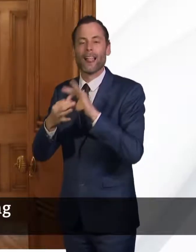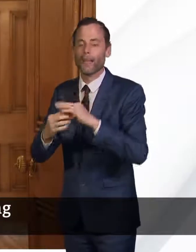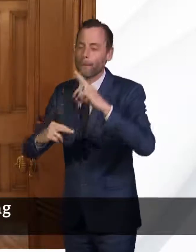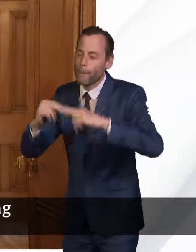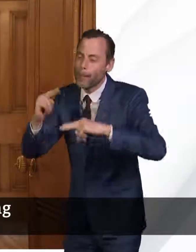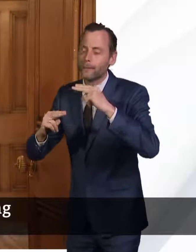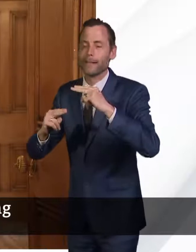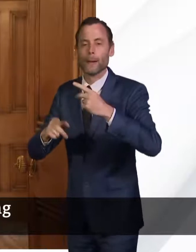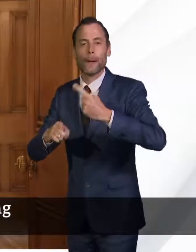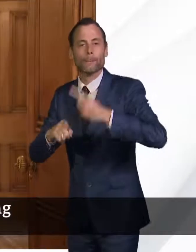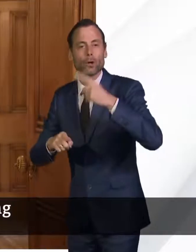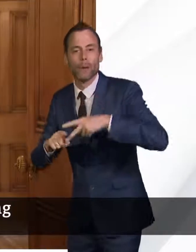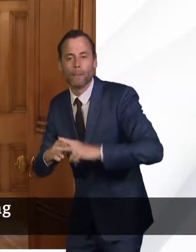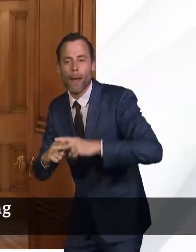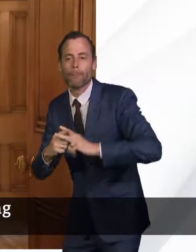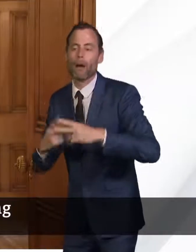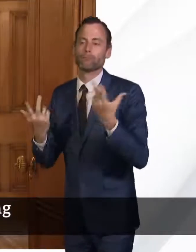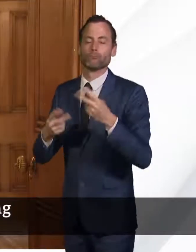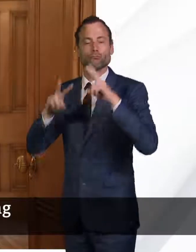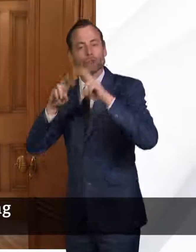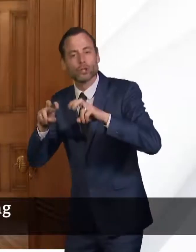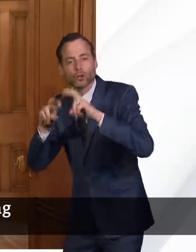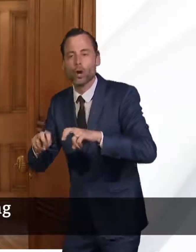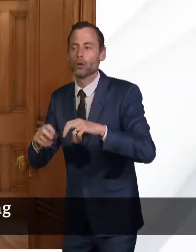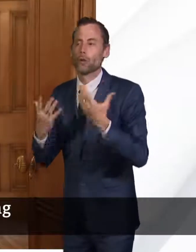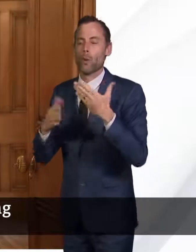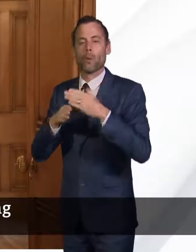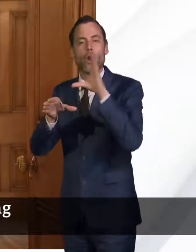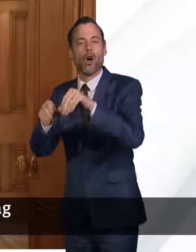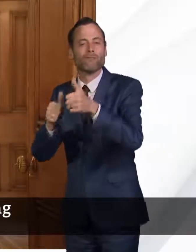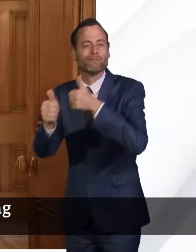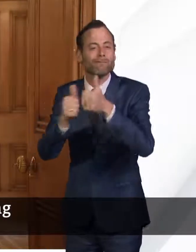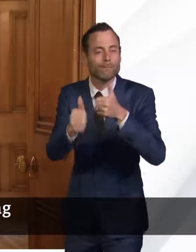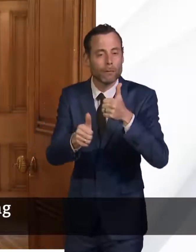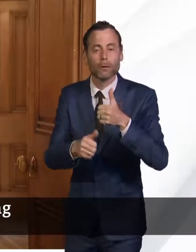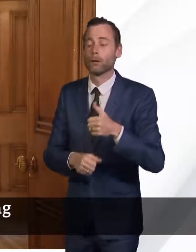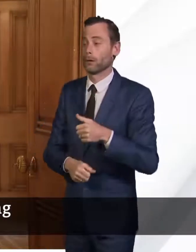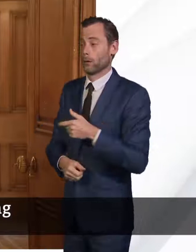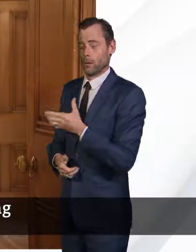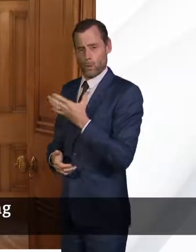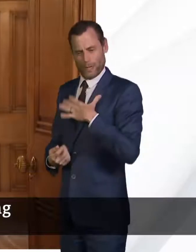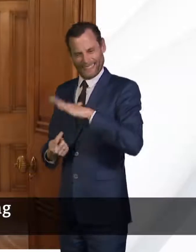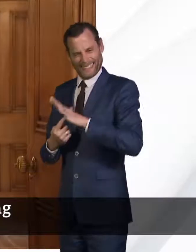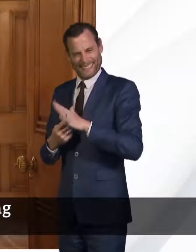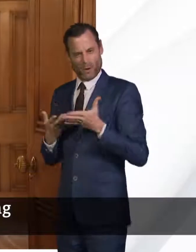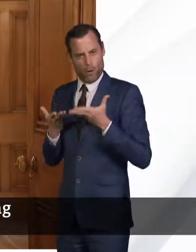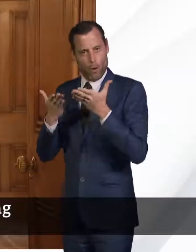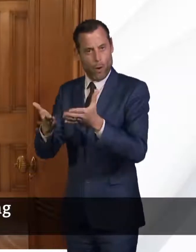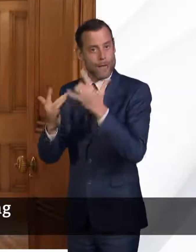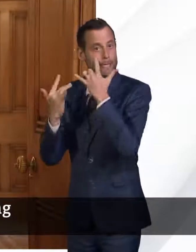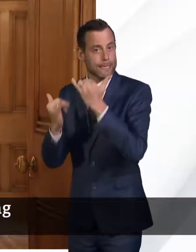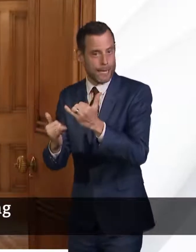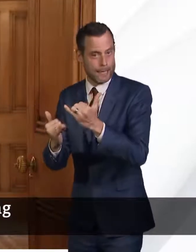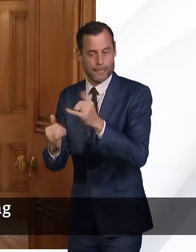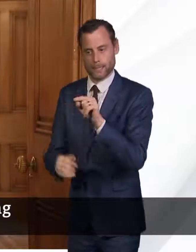from research scientists to those in manufacturing. The expansion of access to testing will